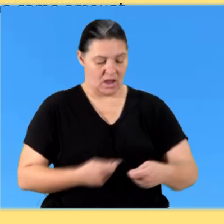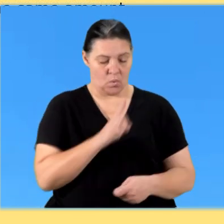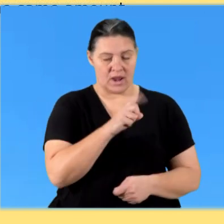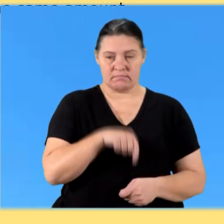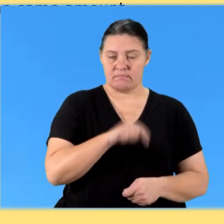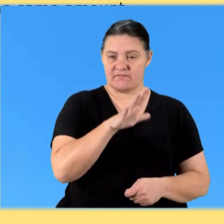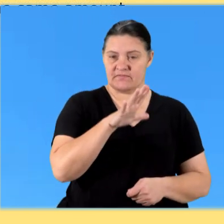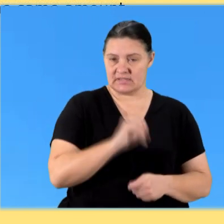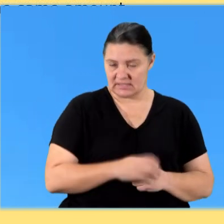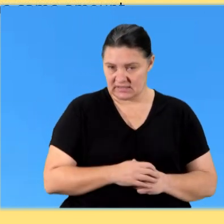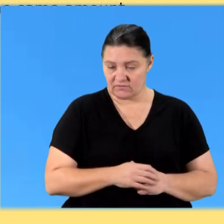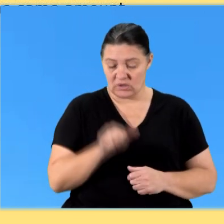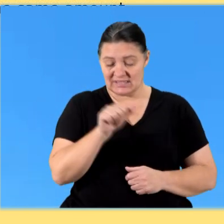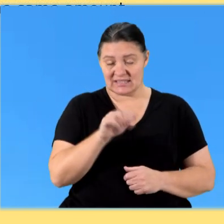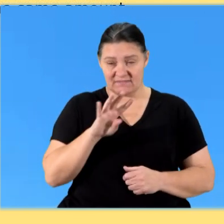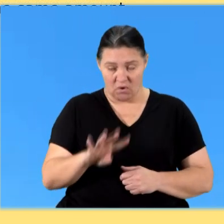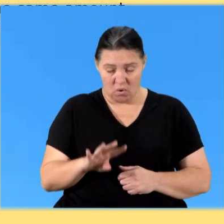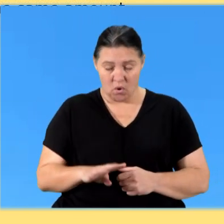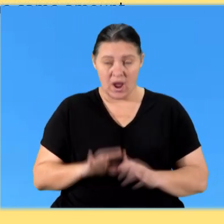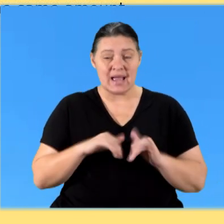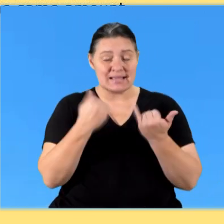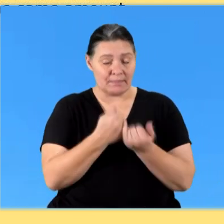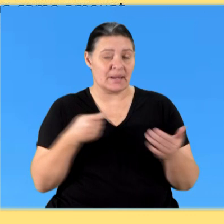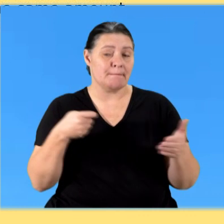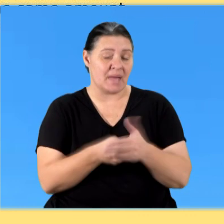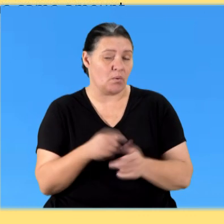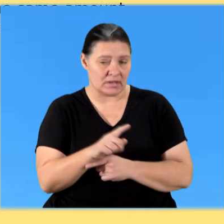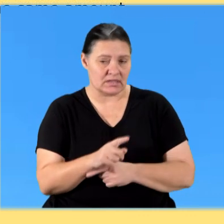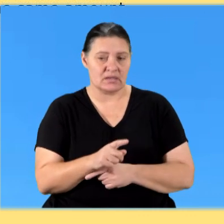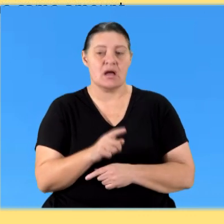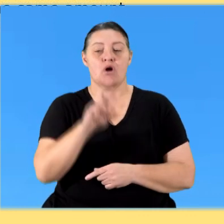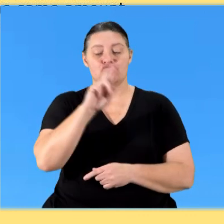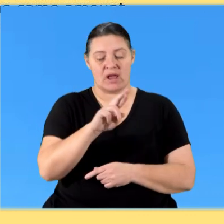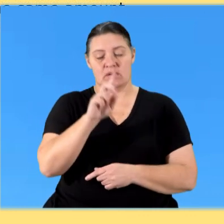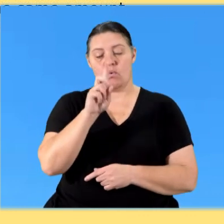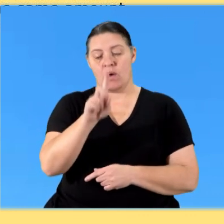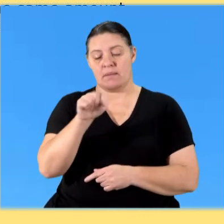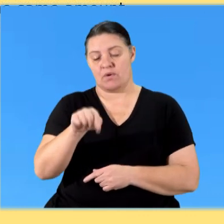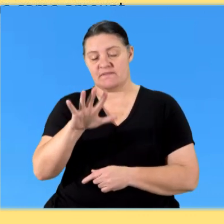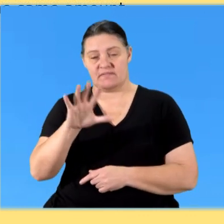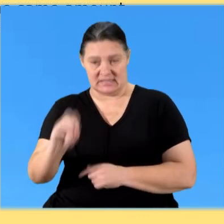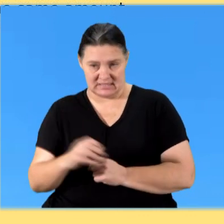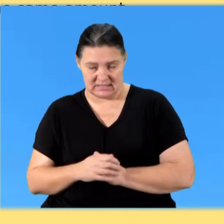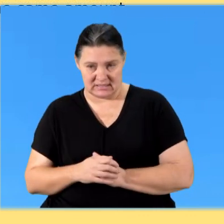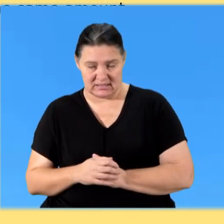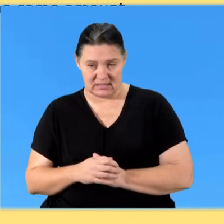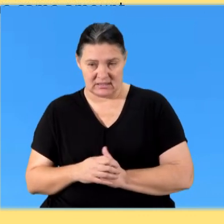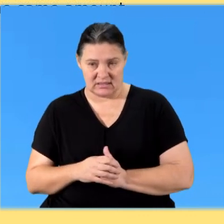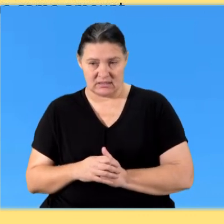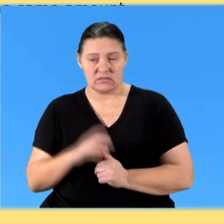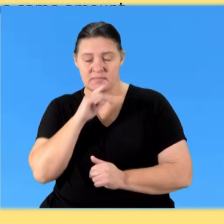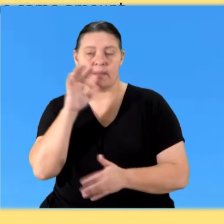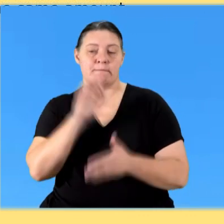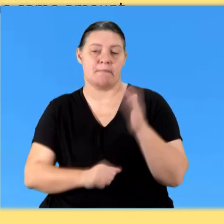employee. That means from the 64, the company is going to put 150 rand for every rand that